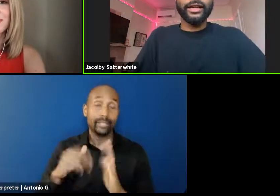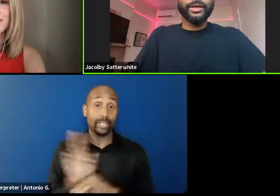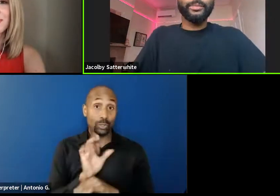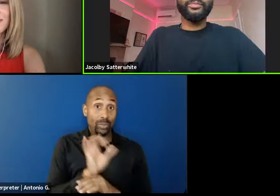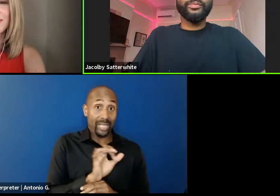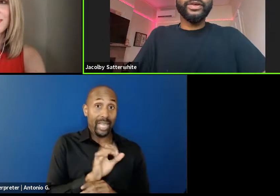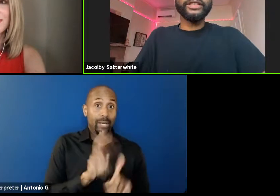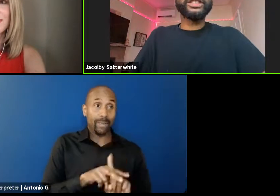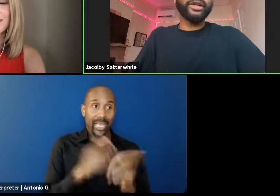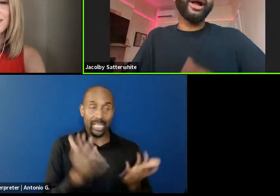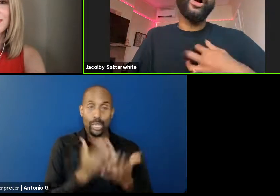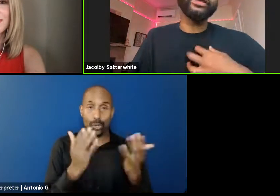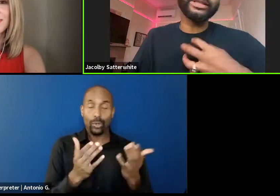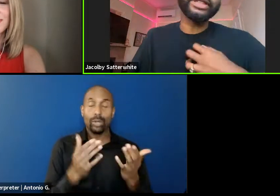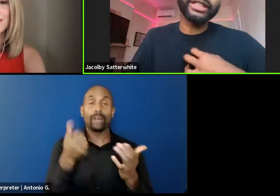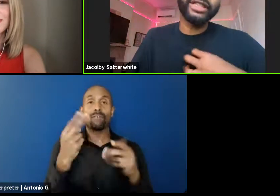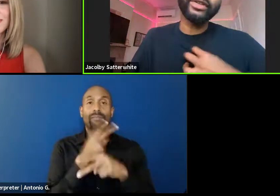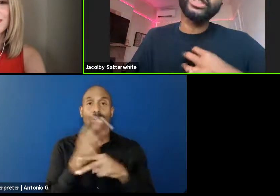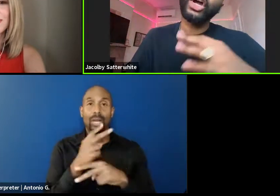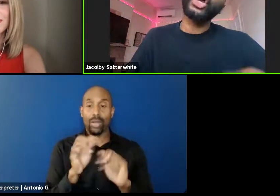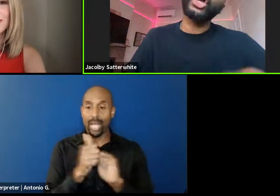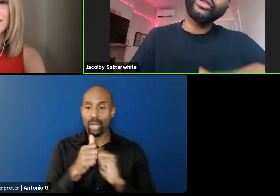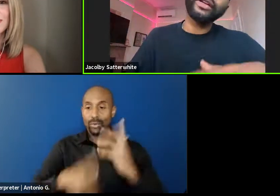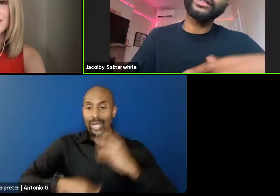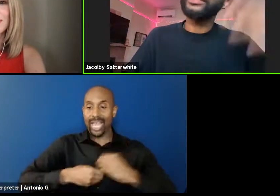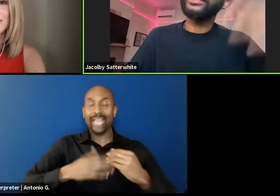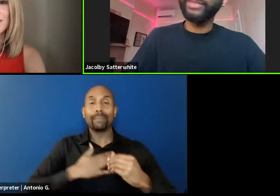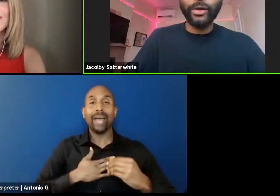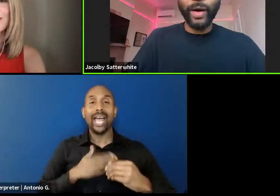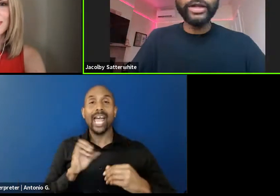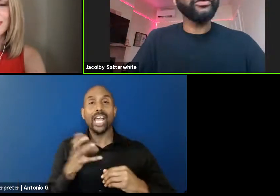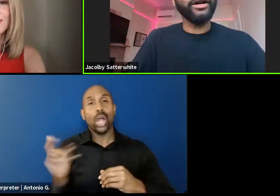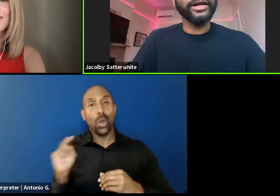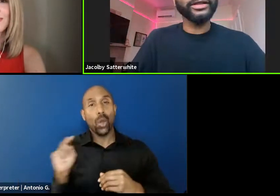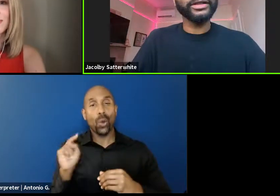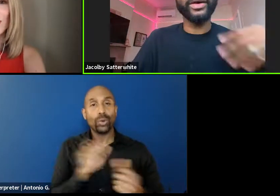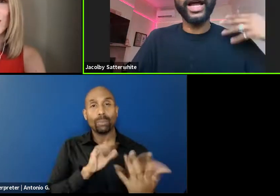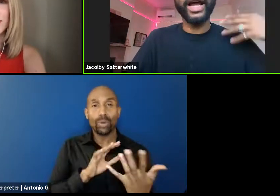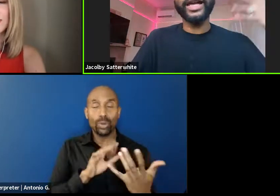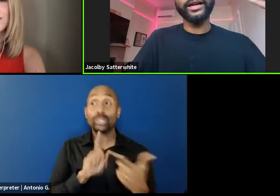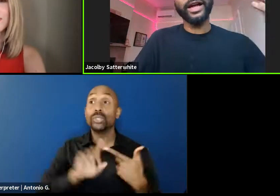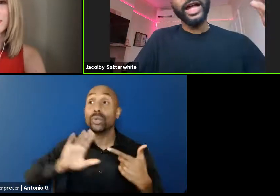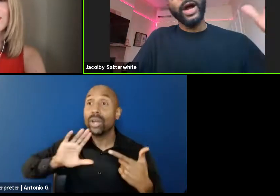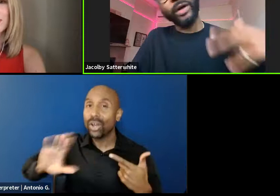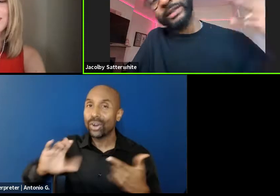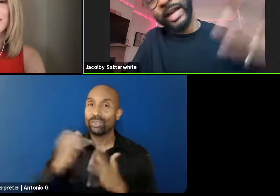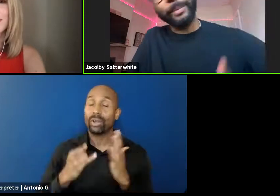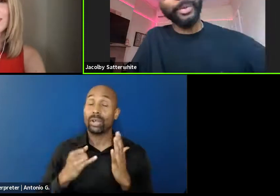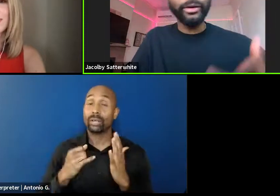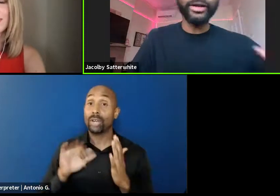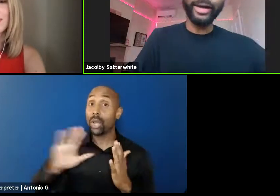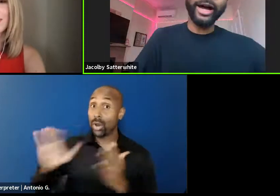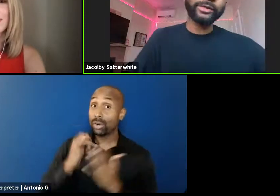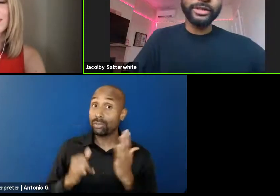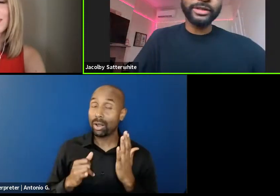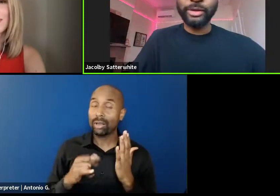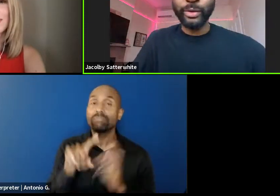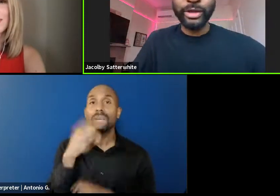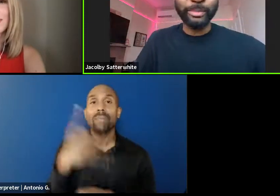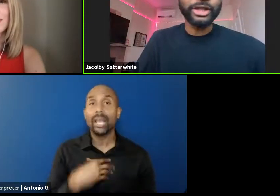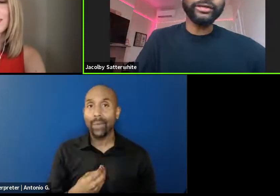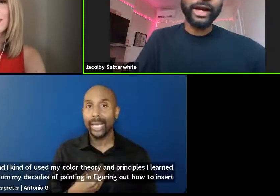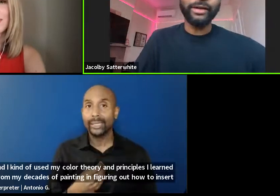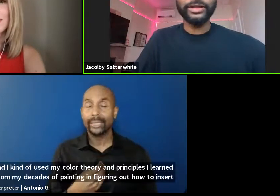like insert my own subjectivity to her drawings, because they're black and white drawings. So when once I build them out to